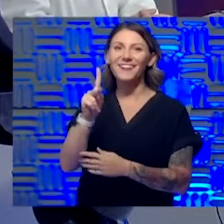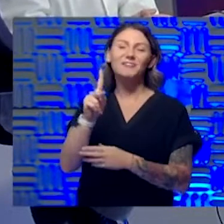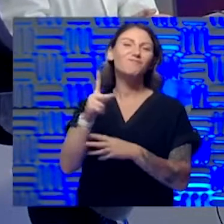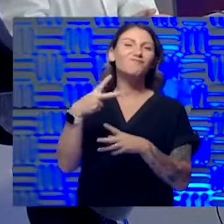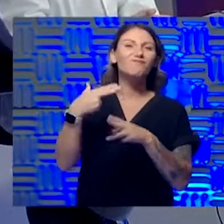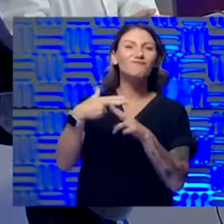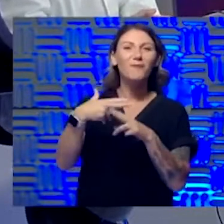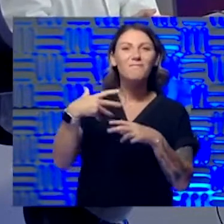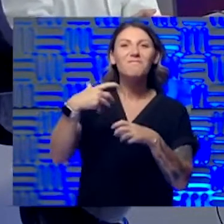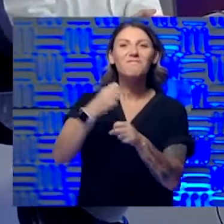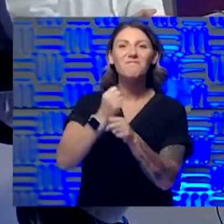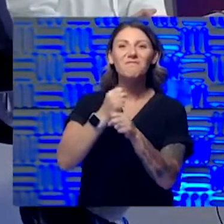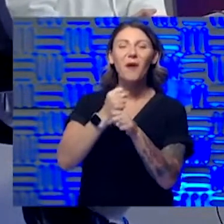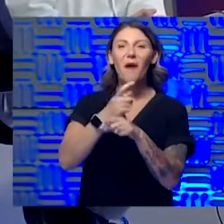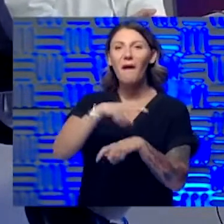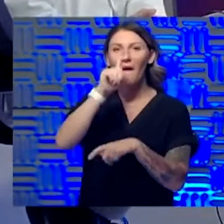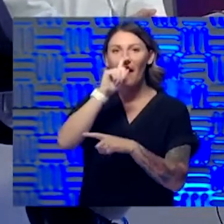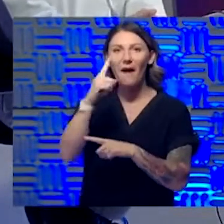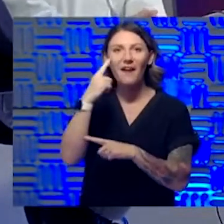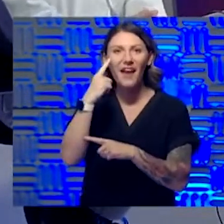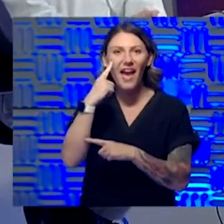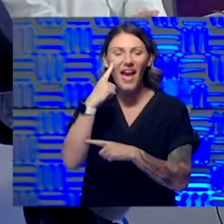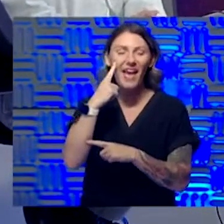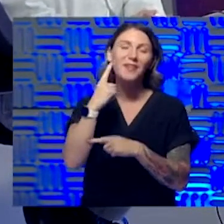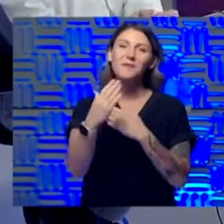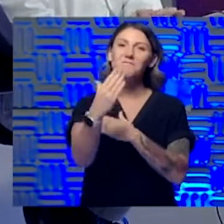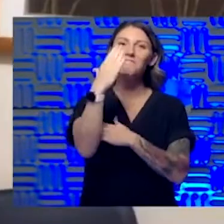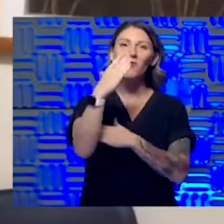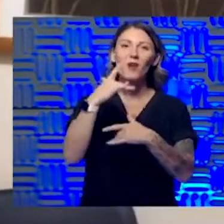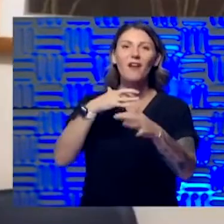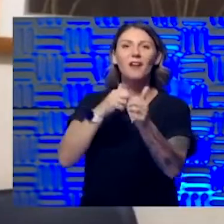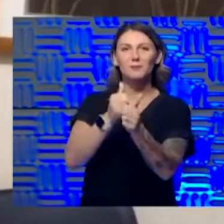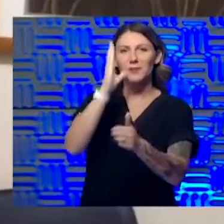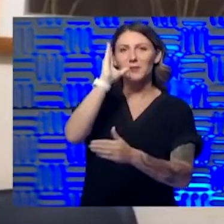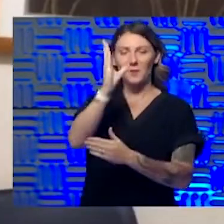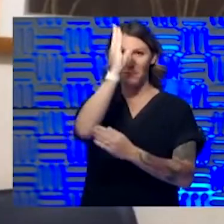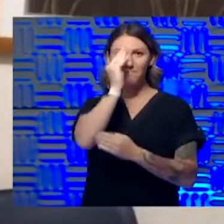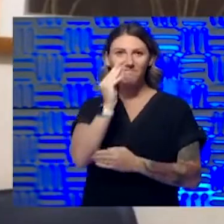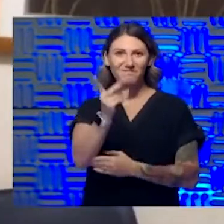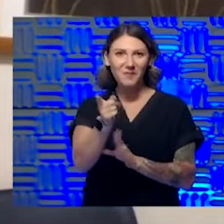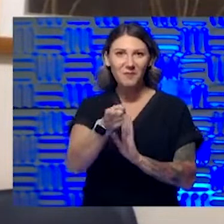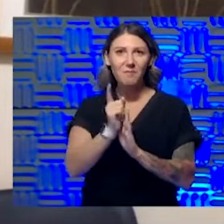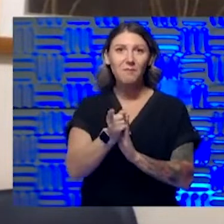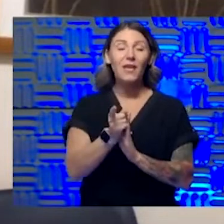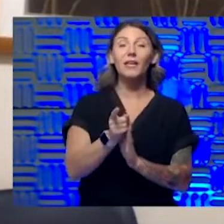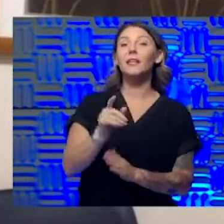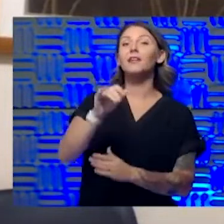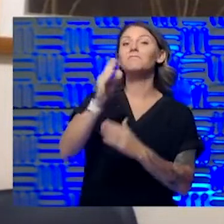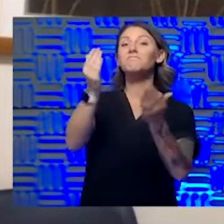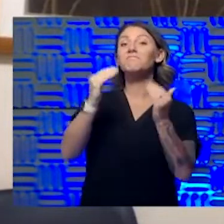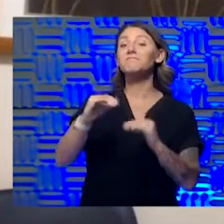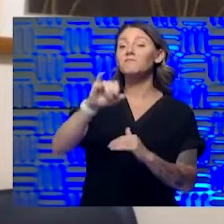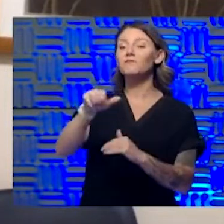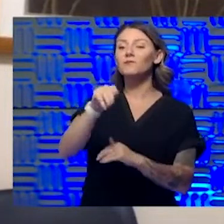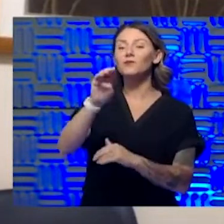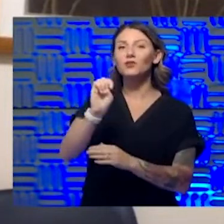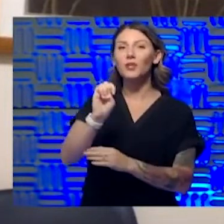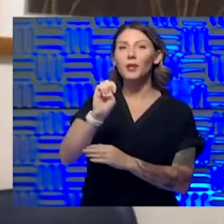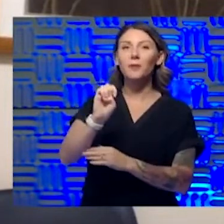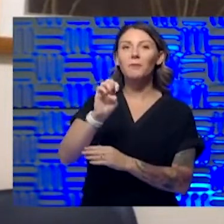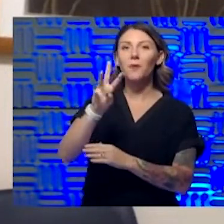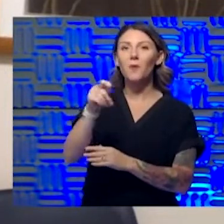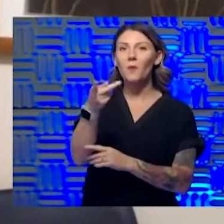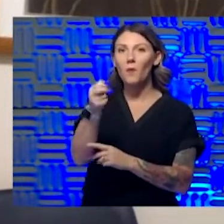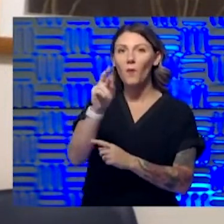us our morning update around how things are going here at KU. And Jamie Wagner, one of our outstanding breast cancer surgery